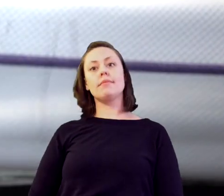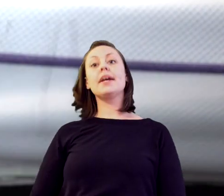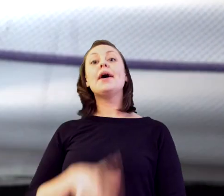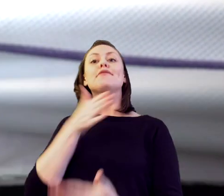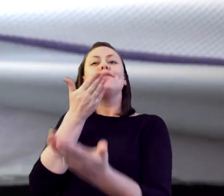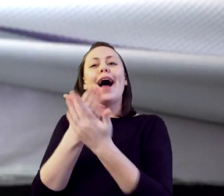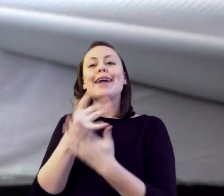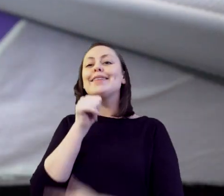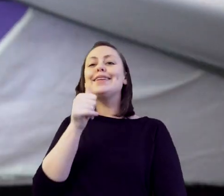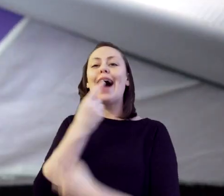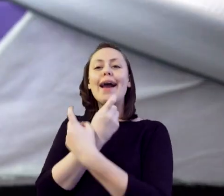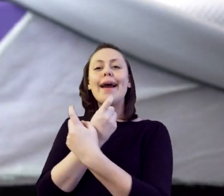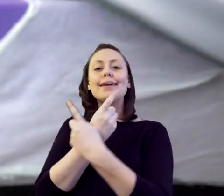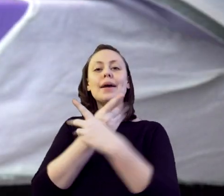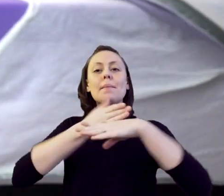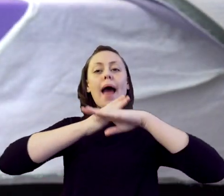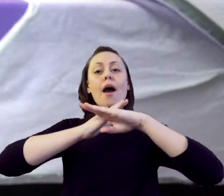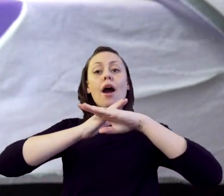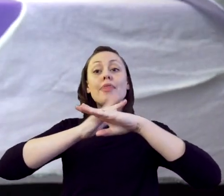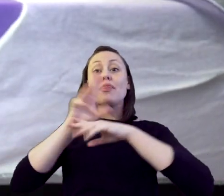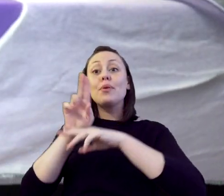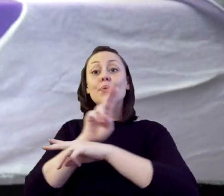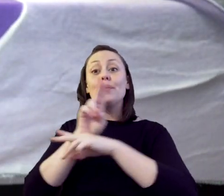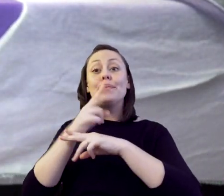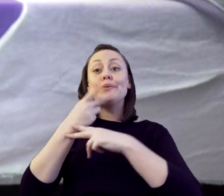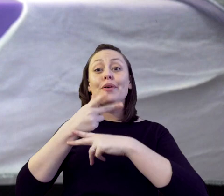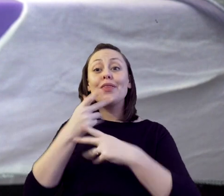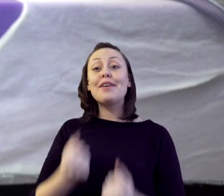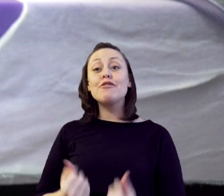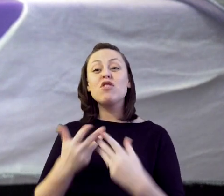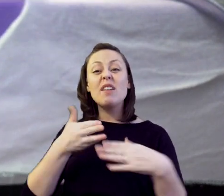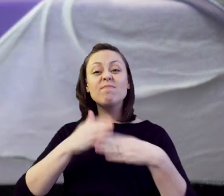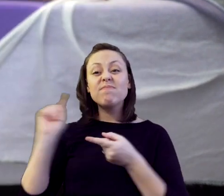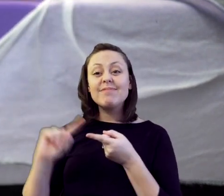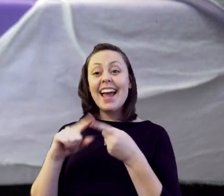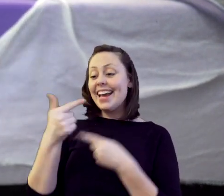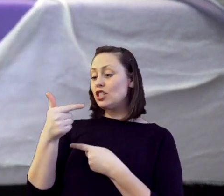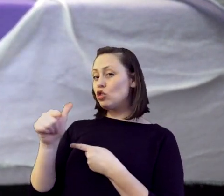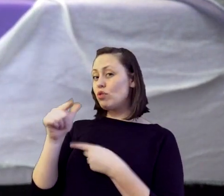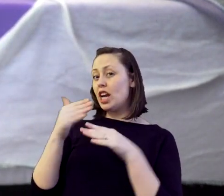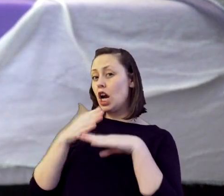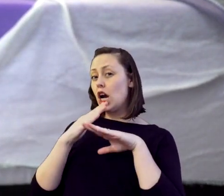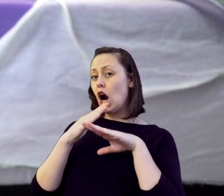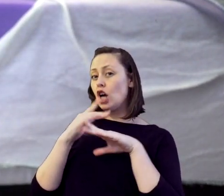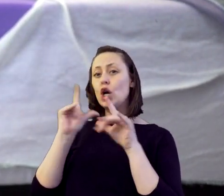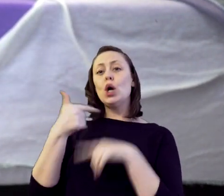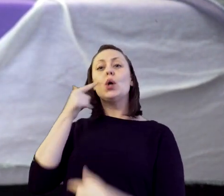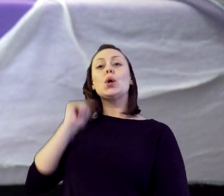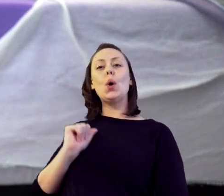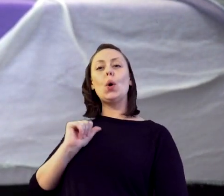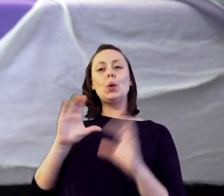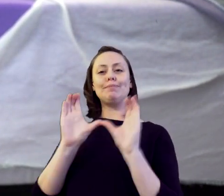In fact, the non-toxic kit barrier that Purple uses for their flame retardant has been Green Guard Gold certified, which is